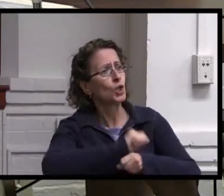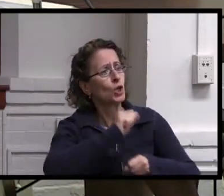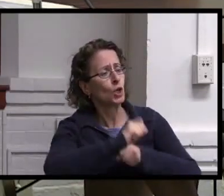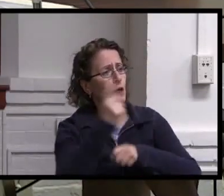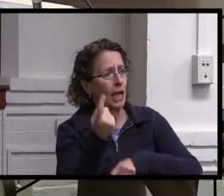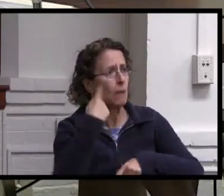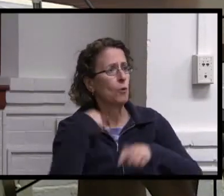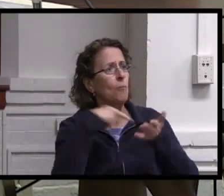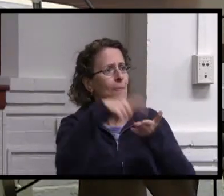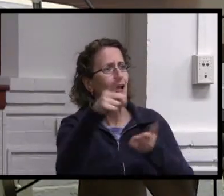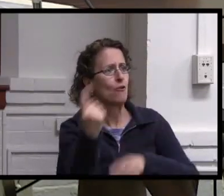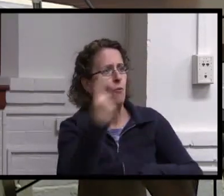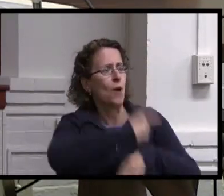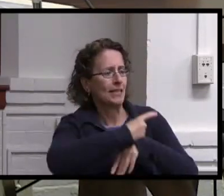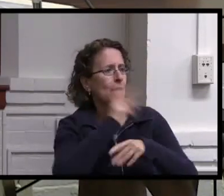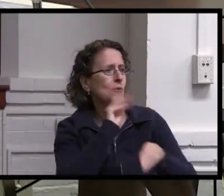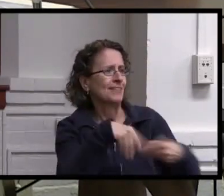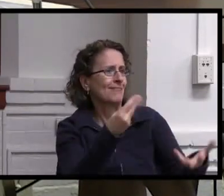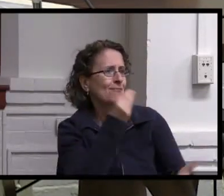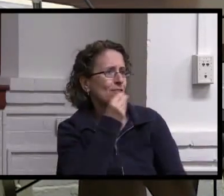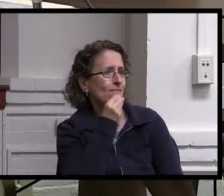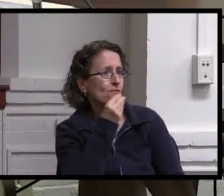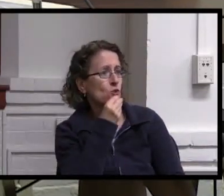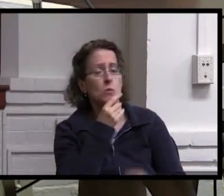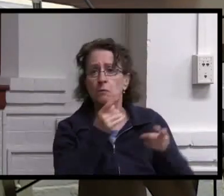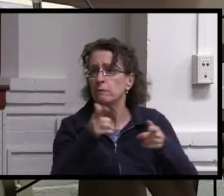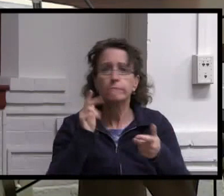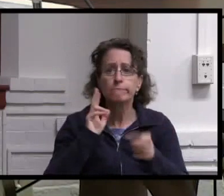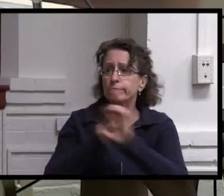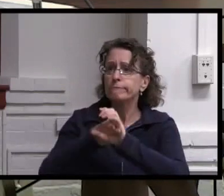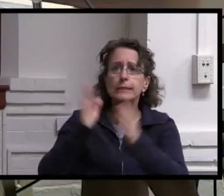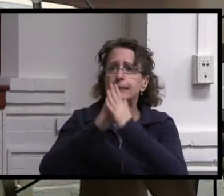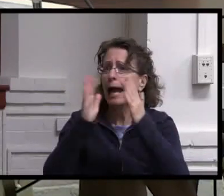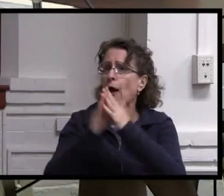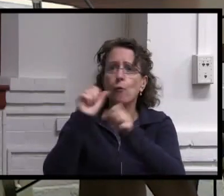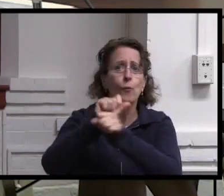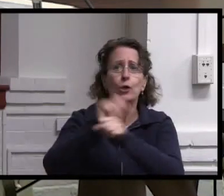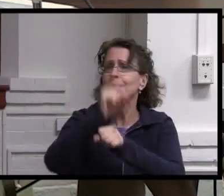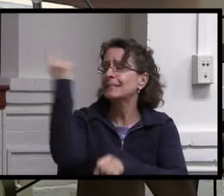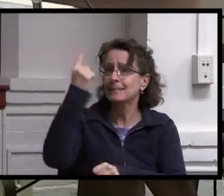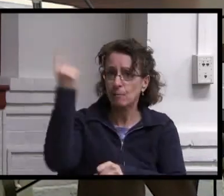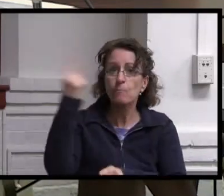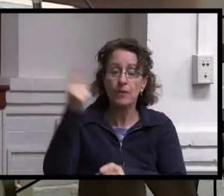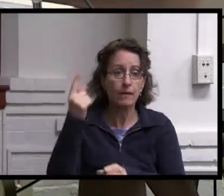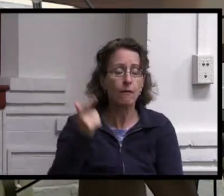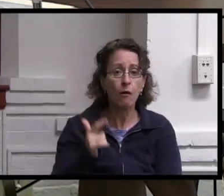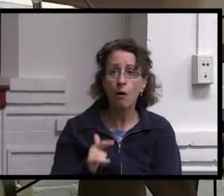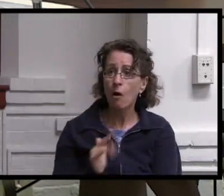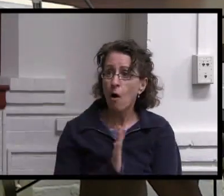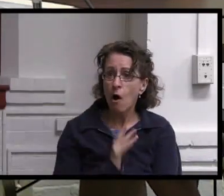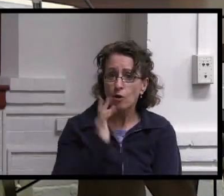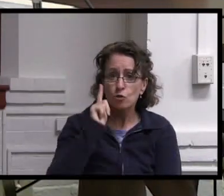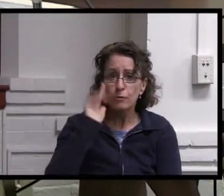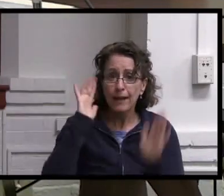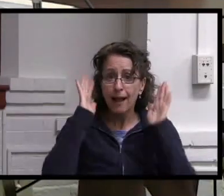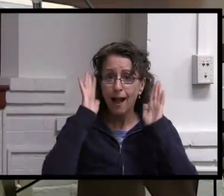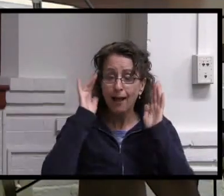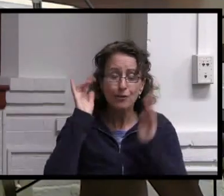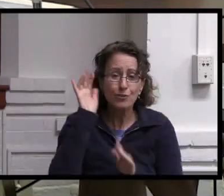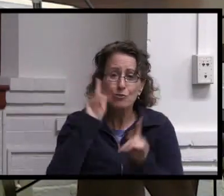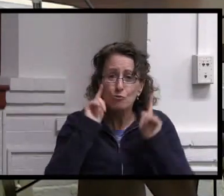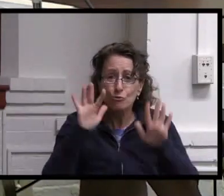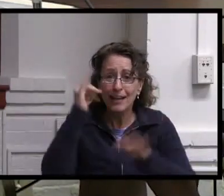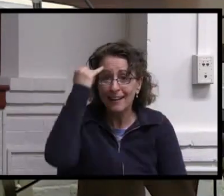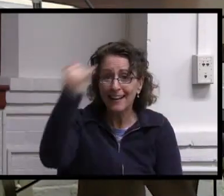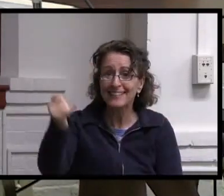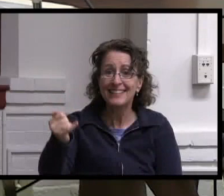day's wage and food. I think it's really innovative to take this need, get this need met in